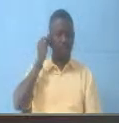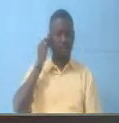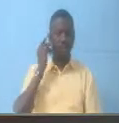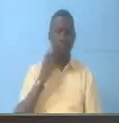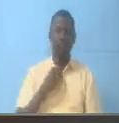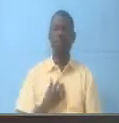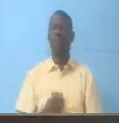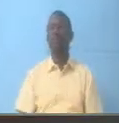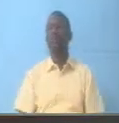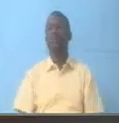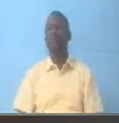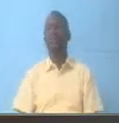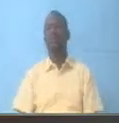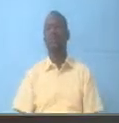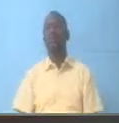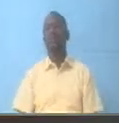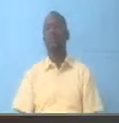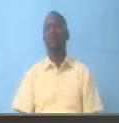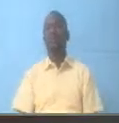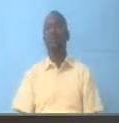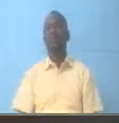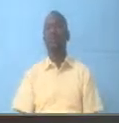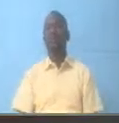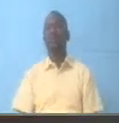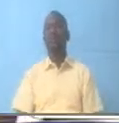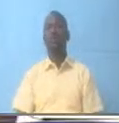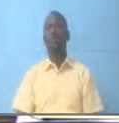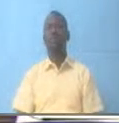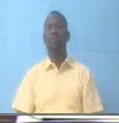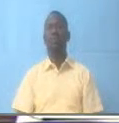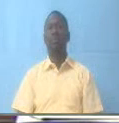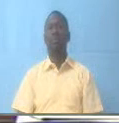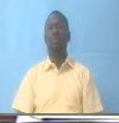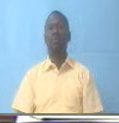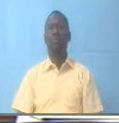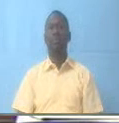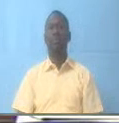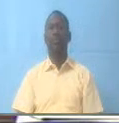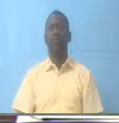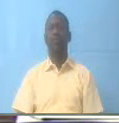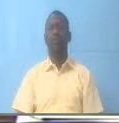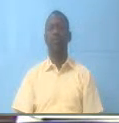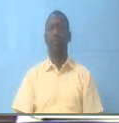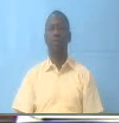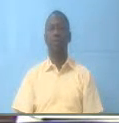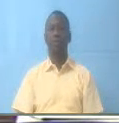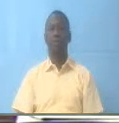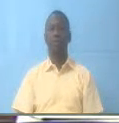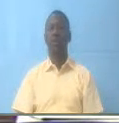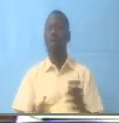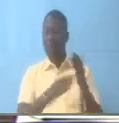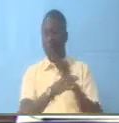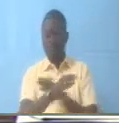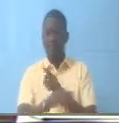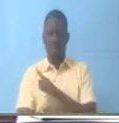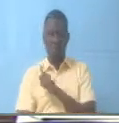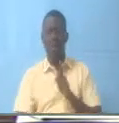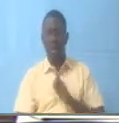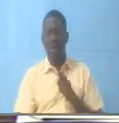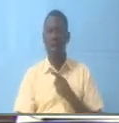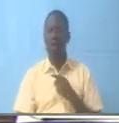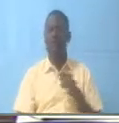woon foog si rek am ñoo xam ne ni daal danañ des gannaaw. We did have a hearing with respect to